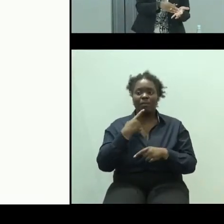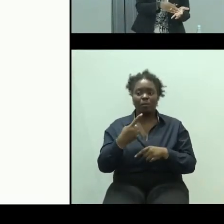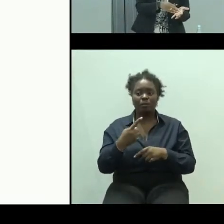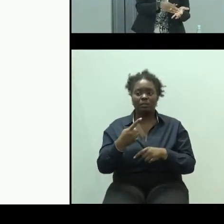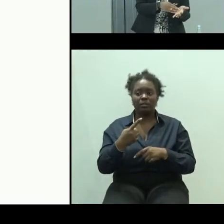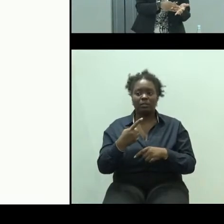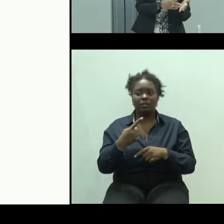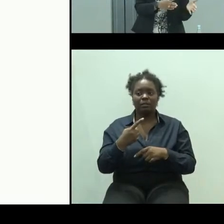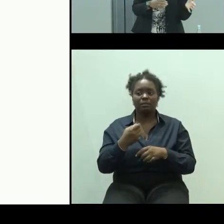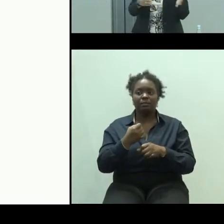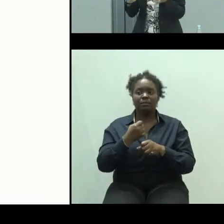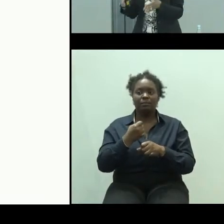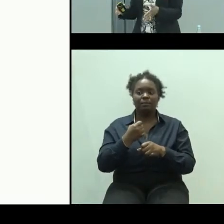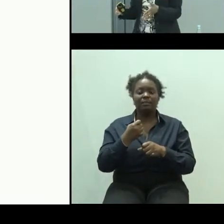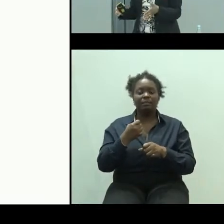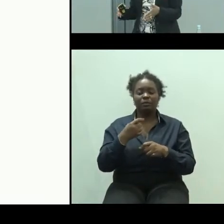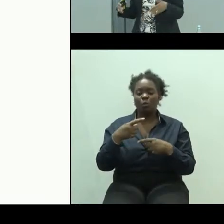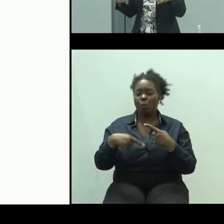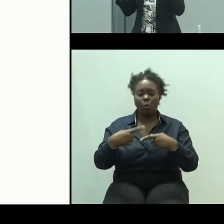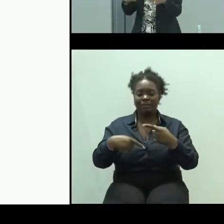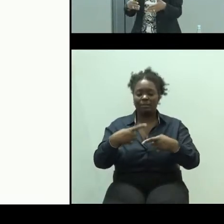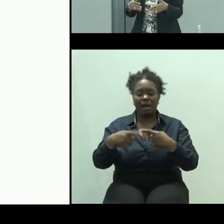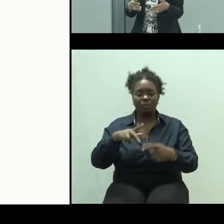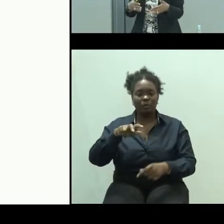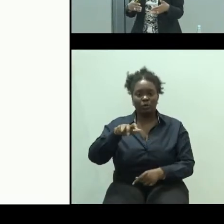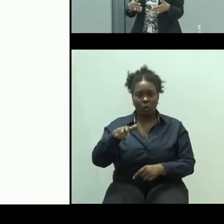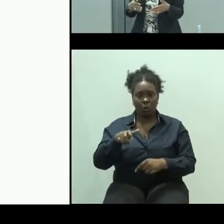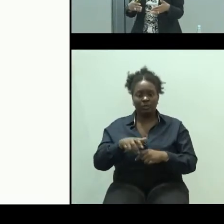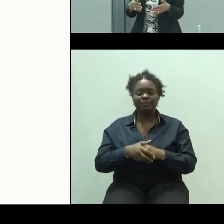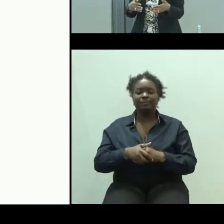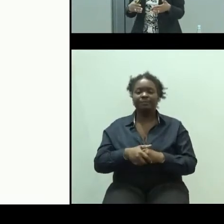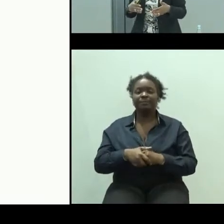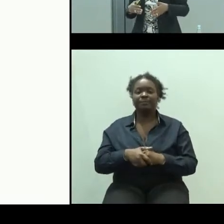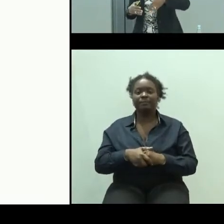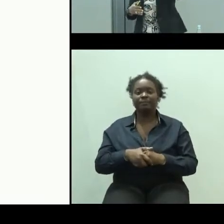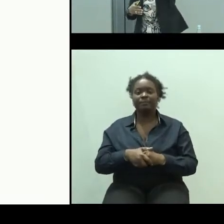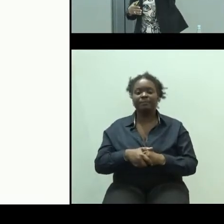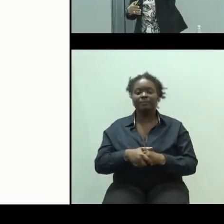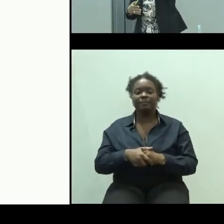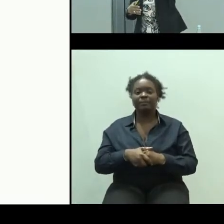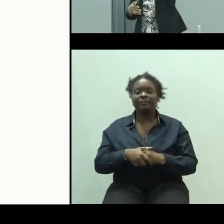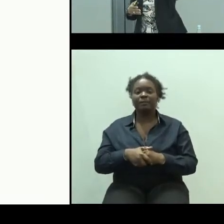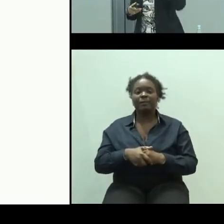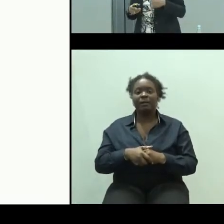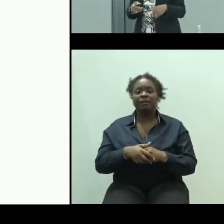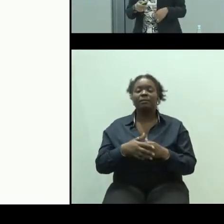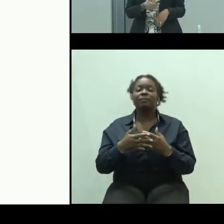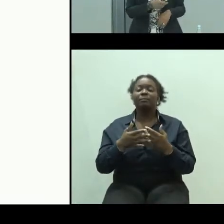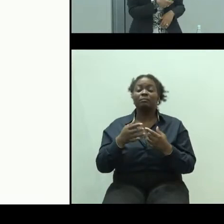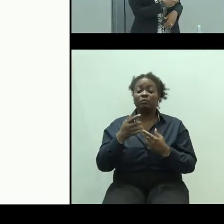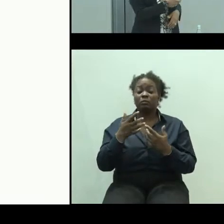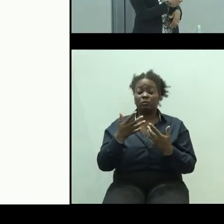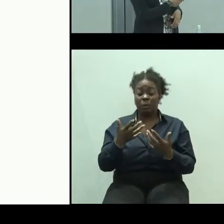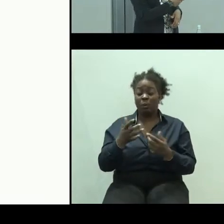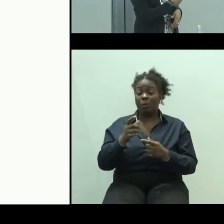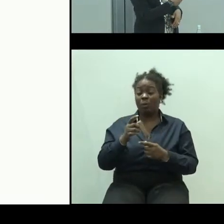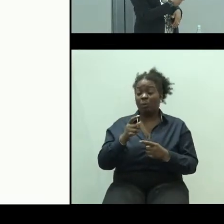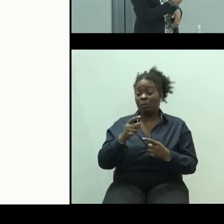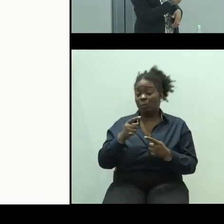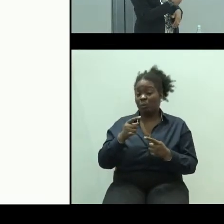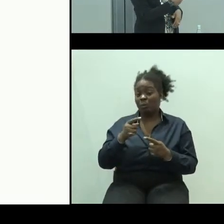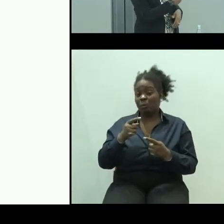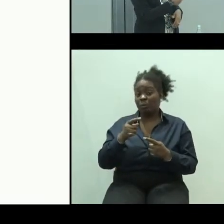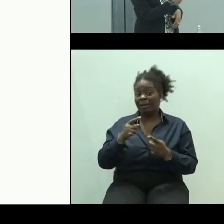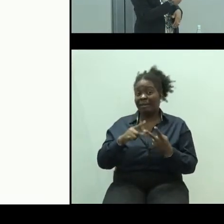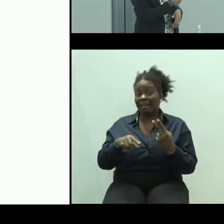regulatory protein, then it doesn't take a lot of the ligand being added before it can give maximal expression. But if we